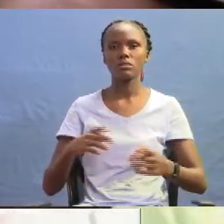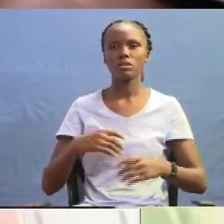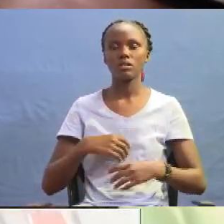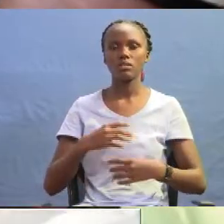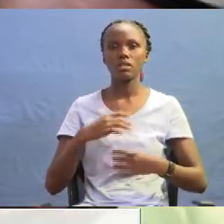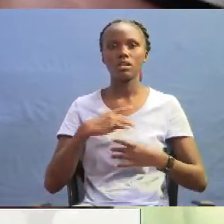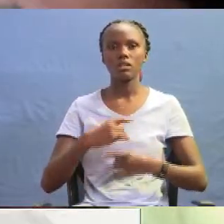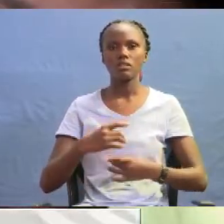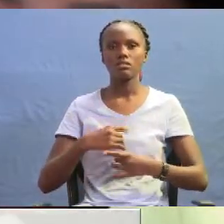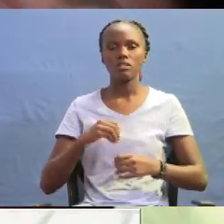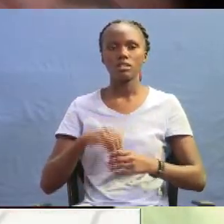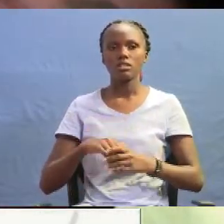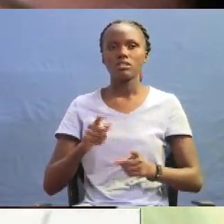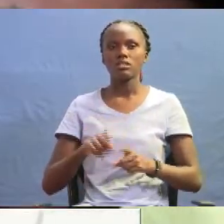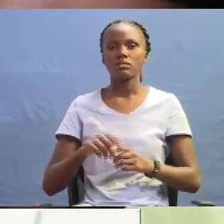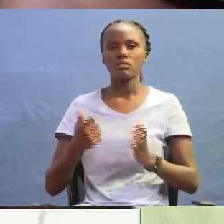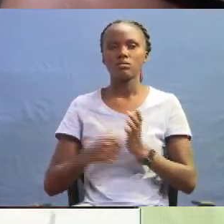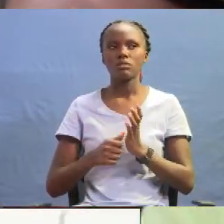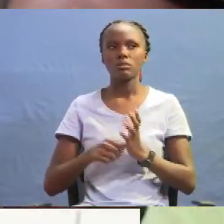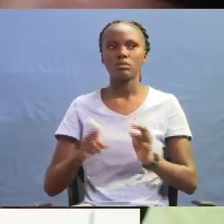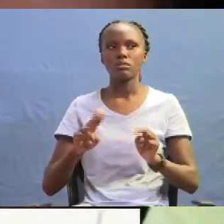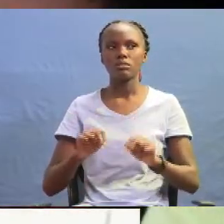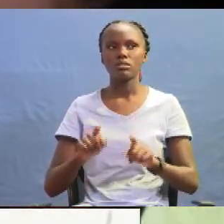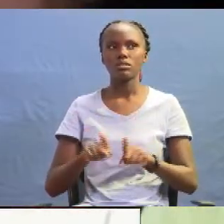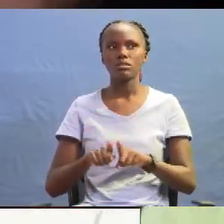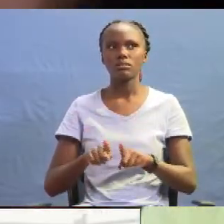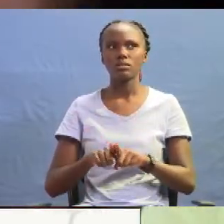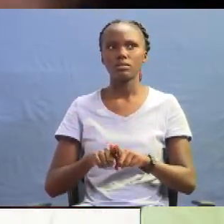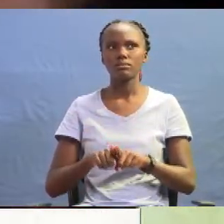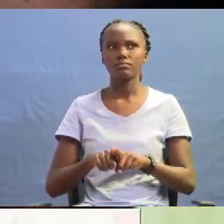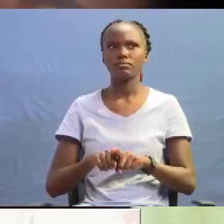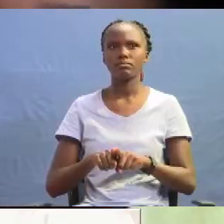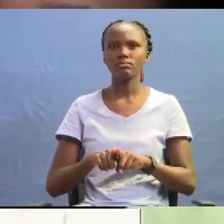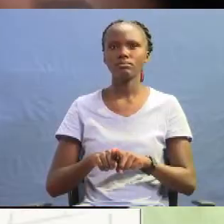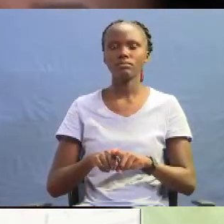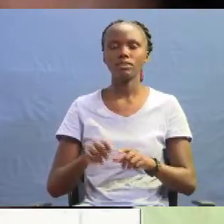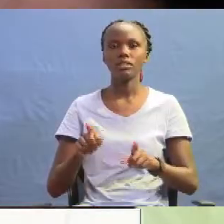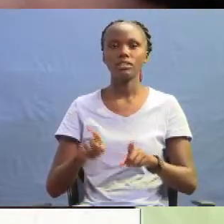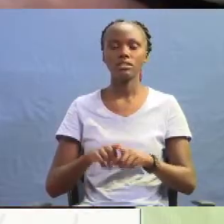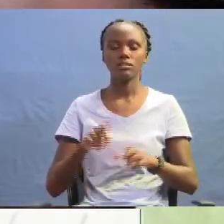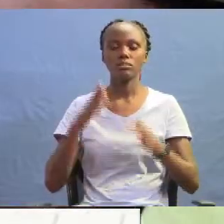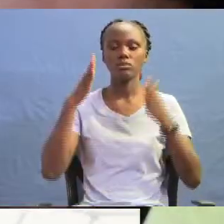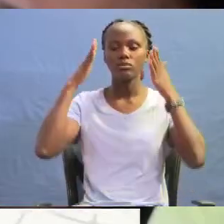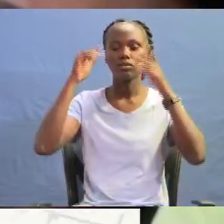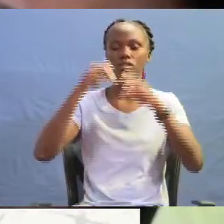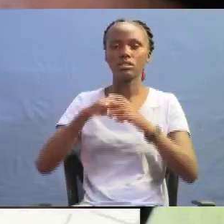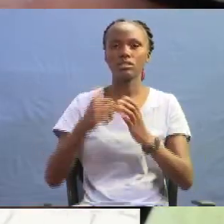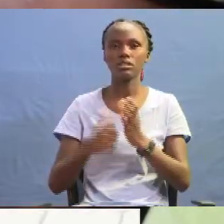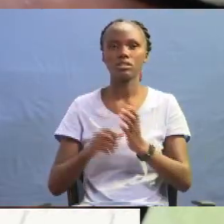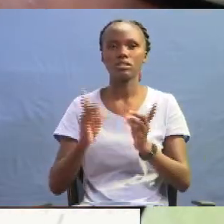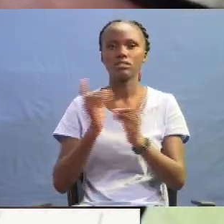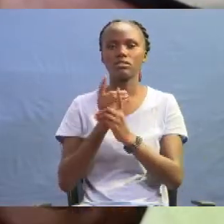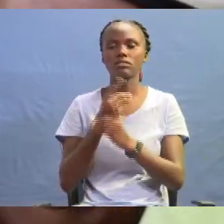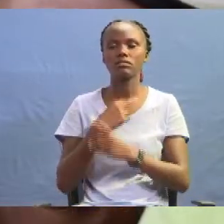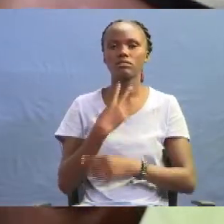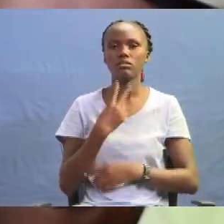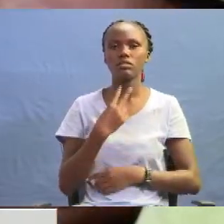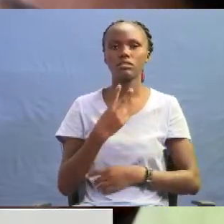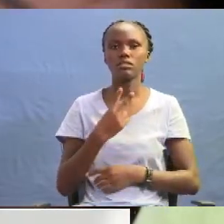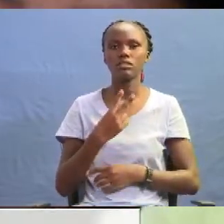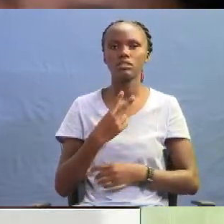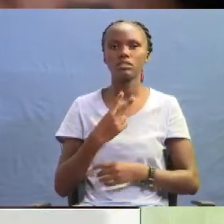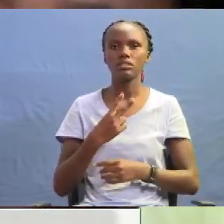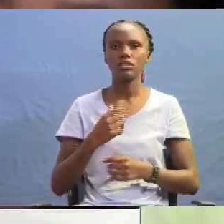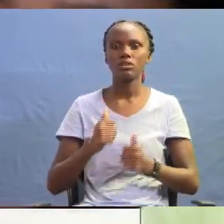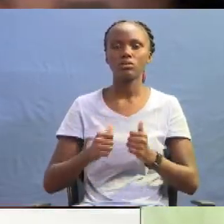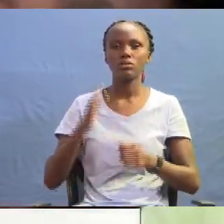arrogance, political blunders, and a wave of arrests and intimidation targeting dissenting voices. No one will come